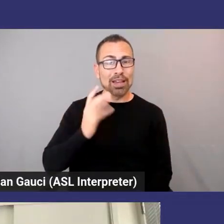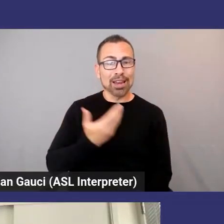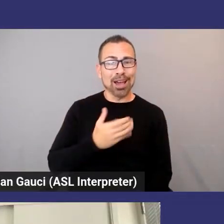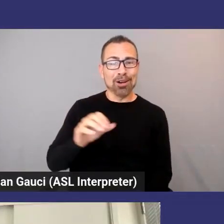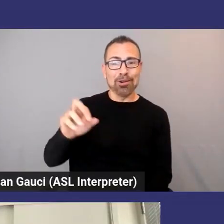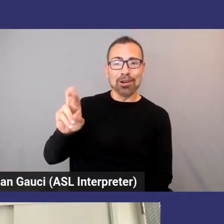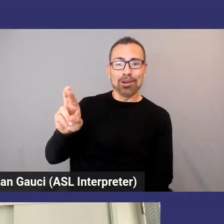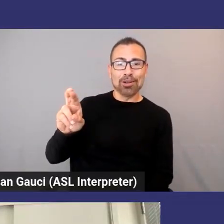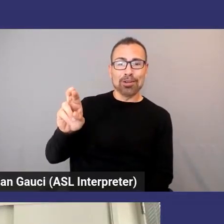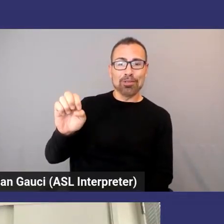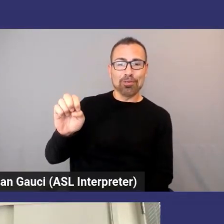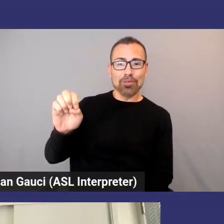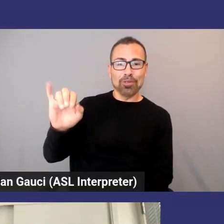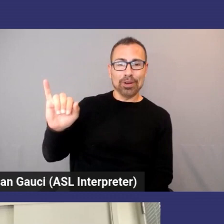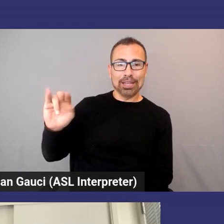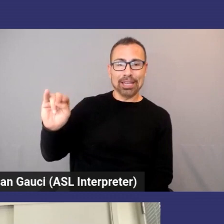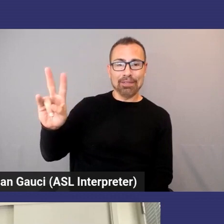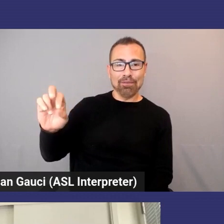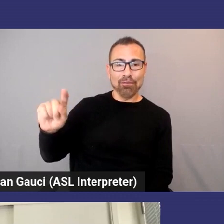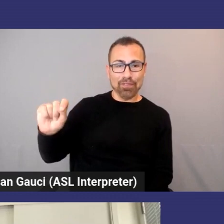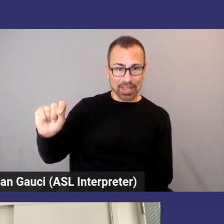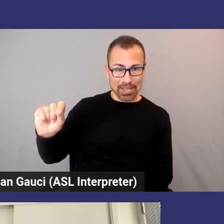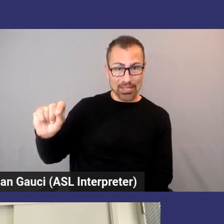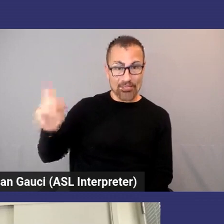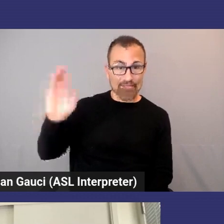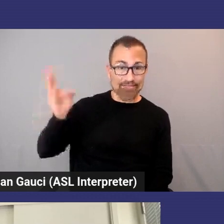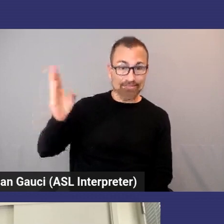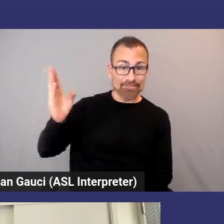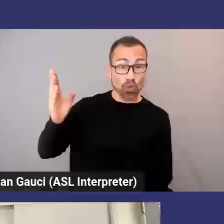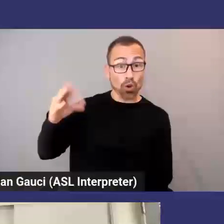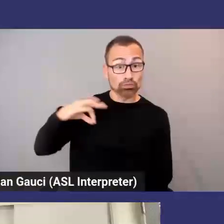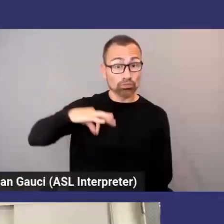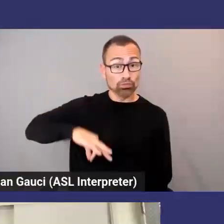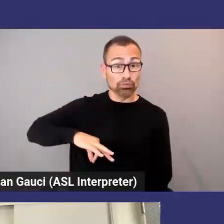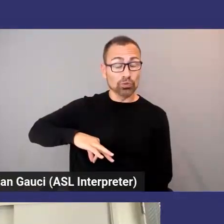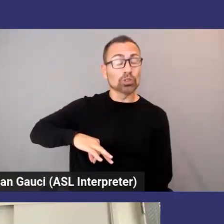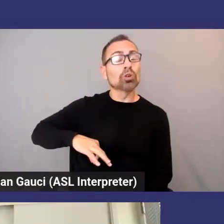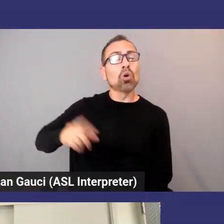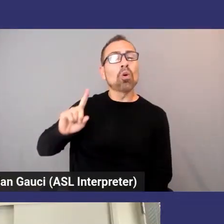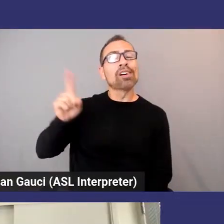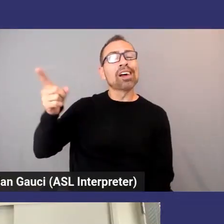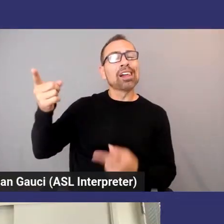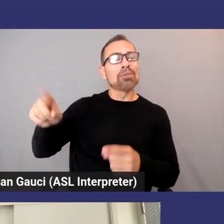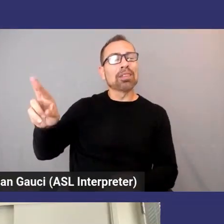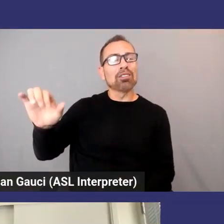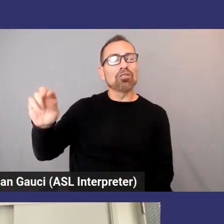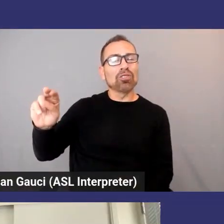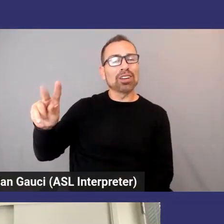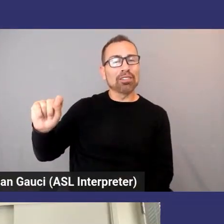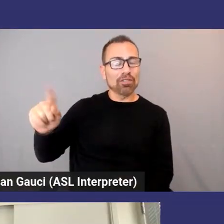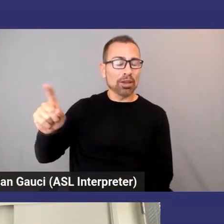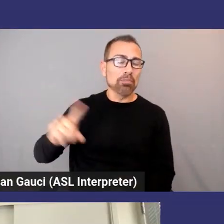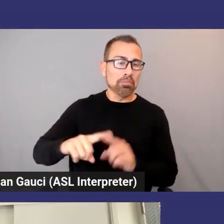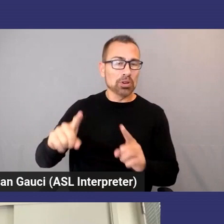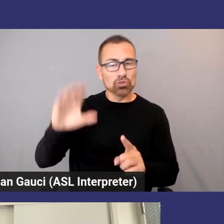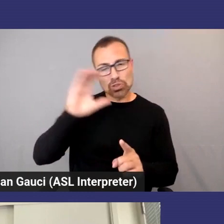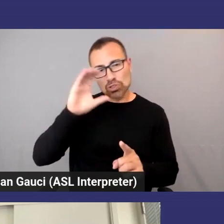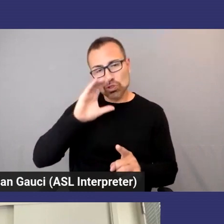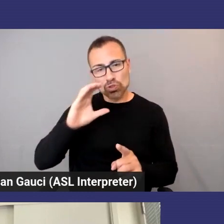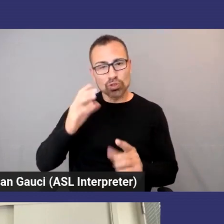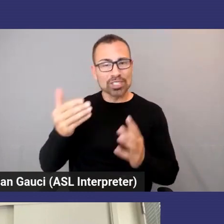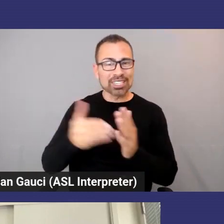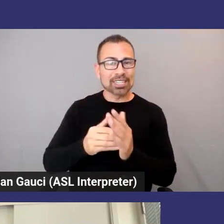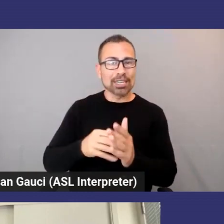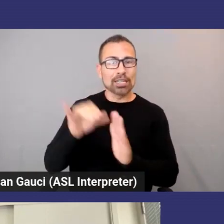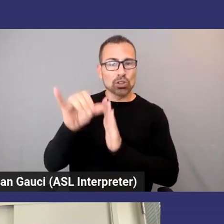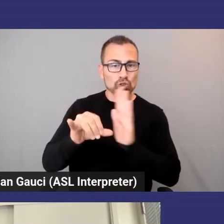reInvent helpful. And if you, again, just search VPC Lattice in YouTube or the platform of your choice, you'll be able to